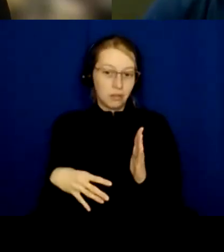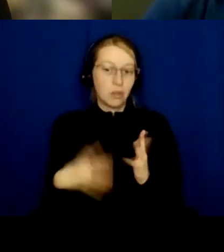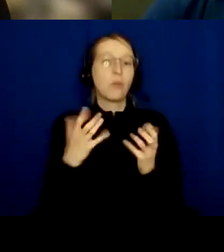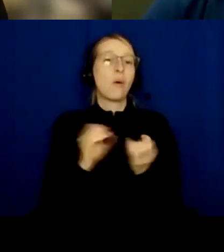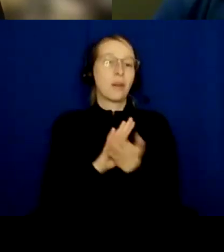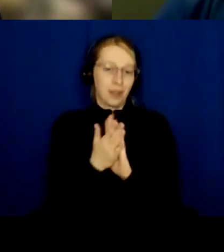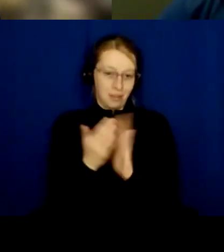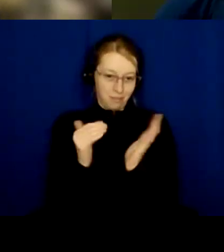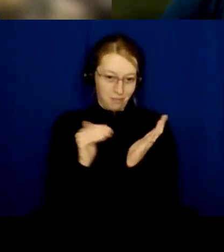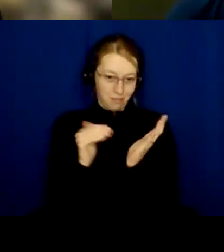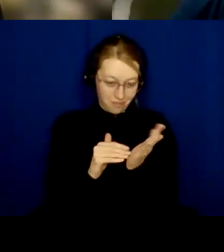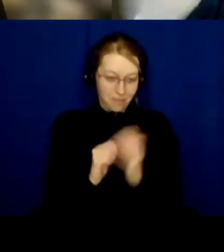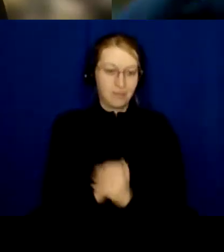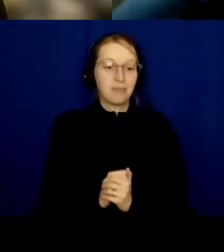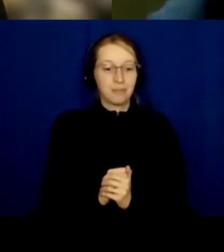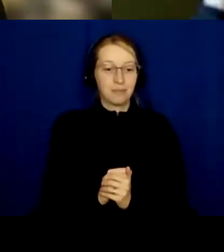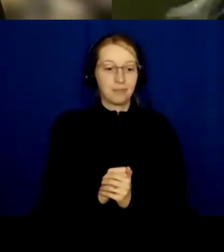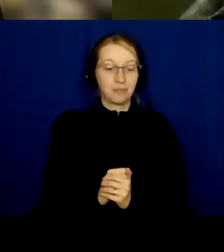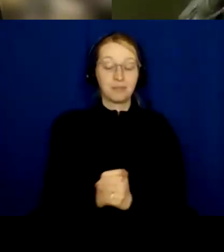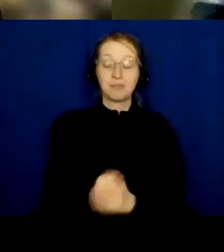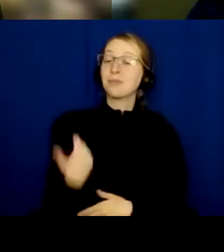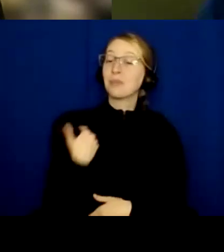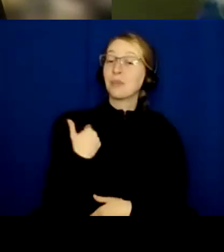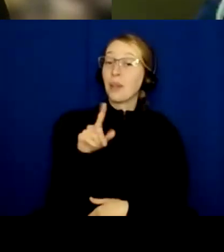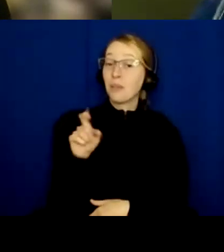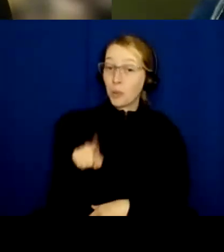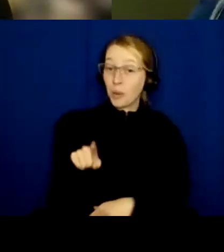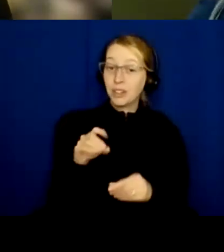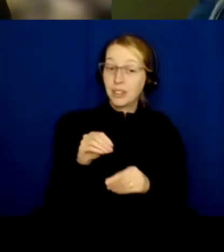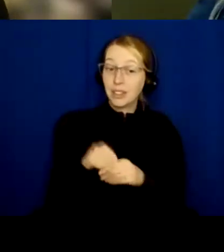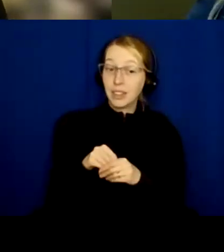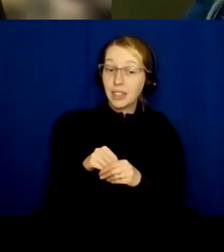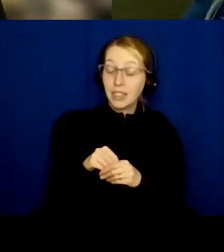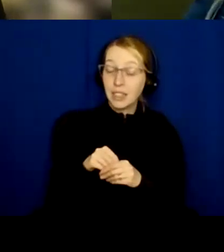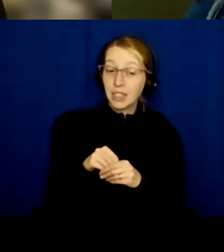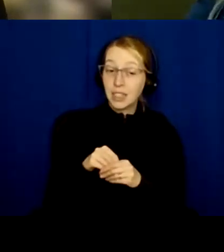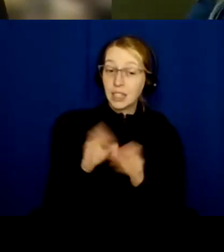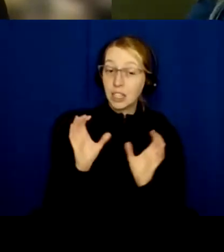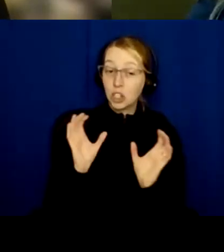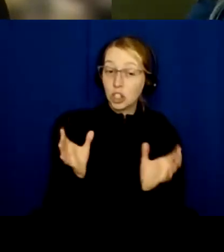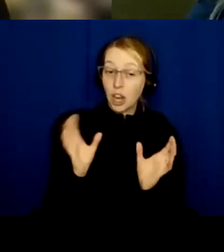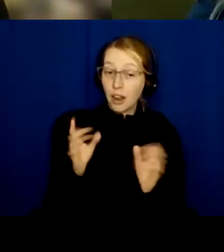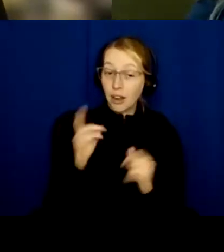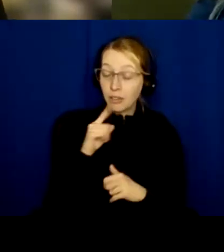providers? We have a question here in the for you.